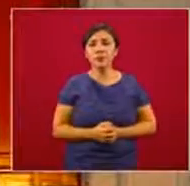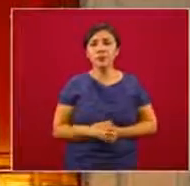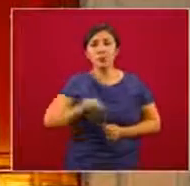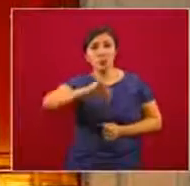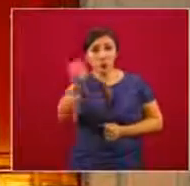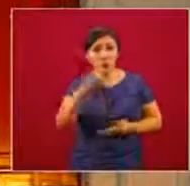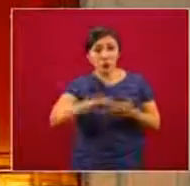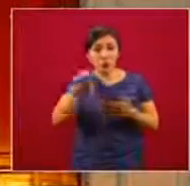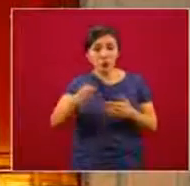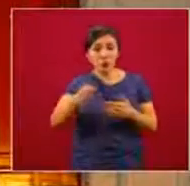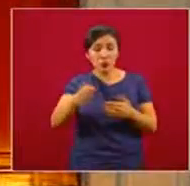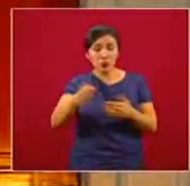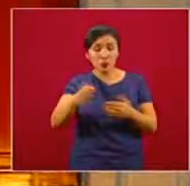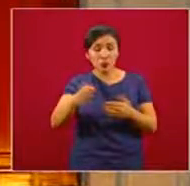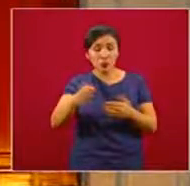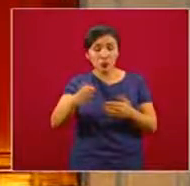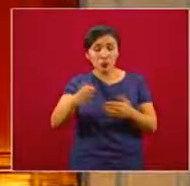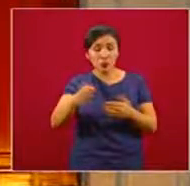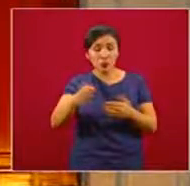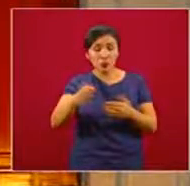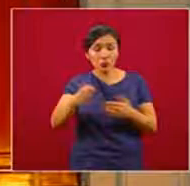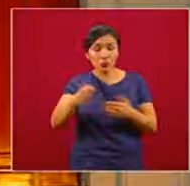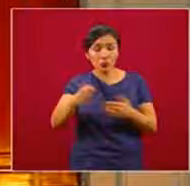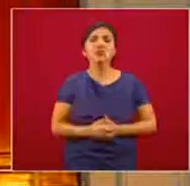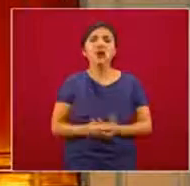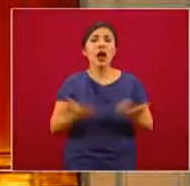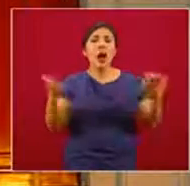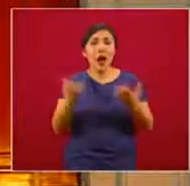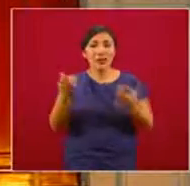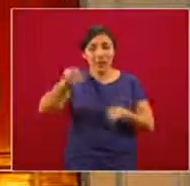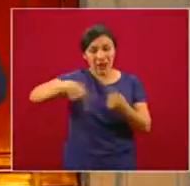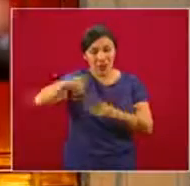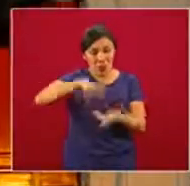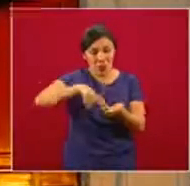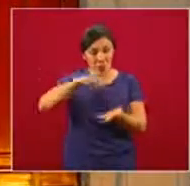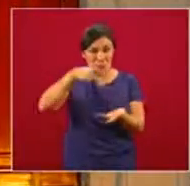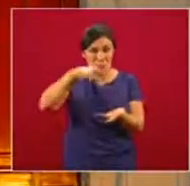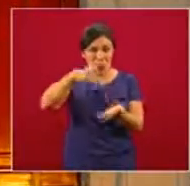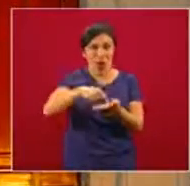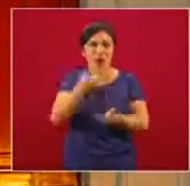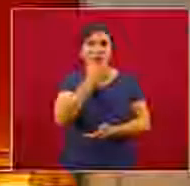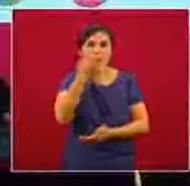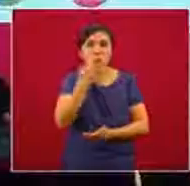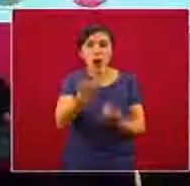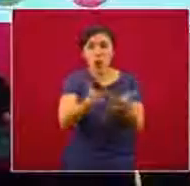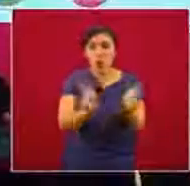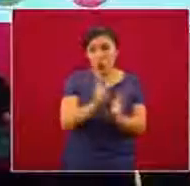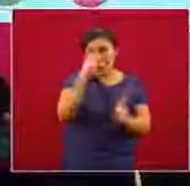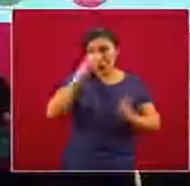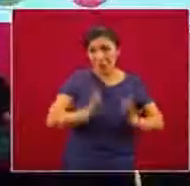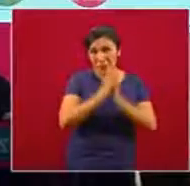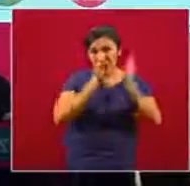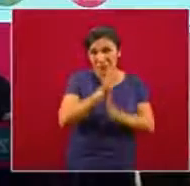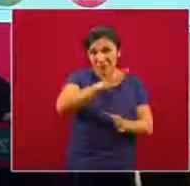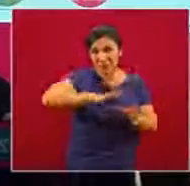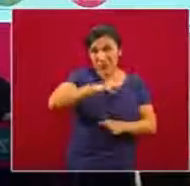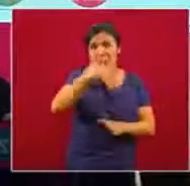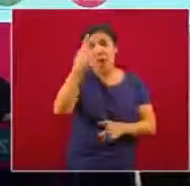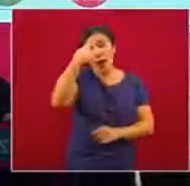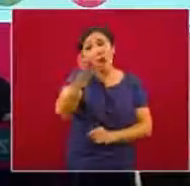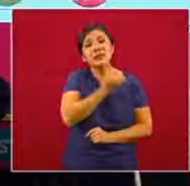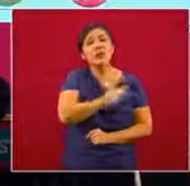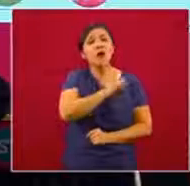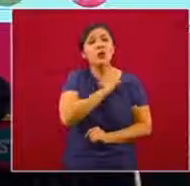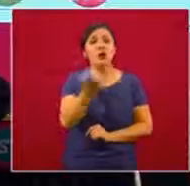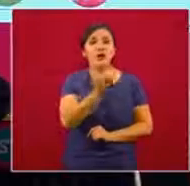the textbooks. Another important point was precisely to create in schools this